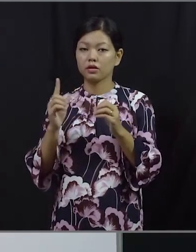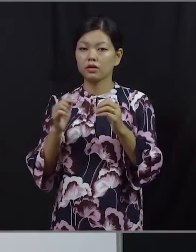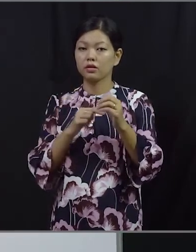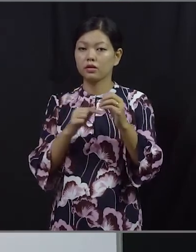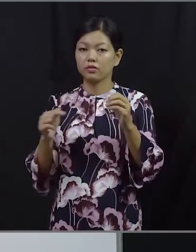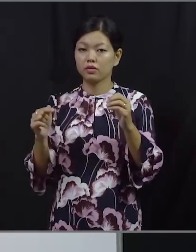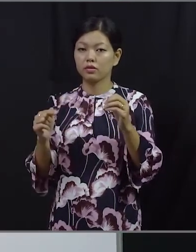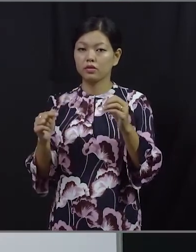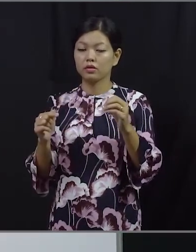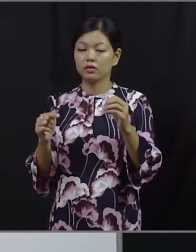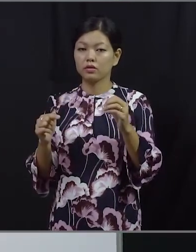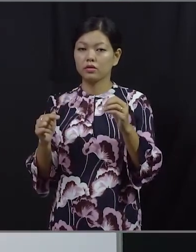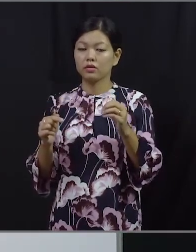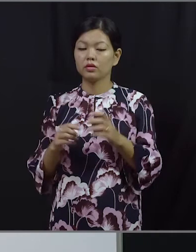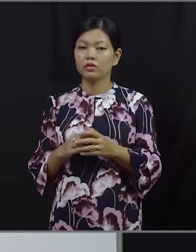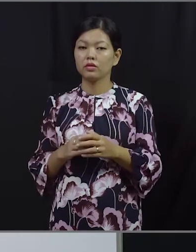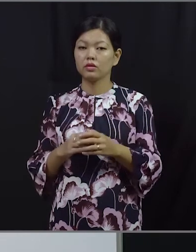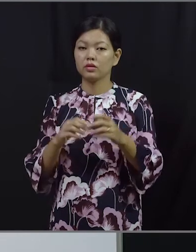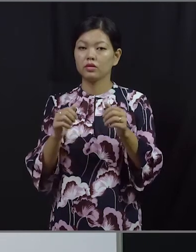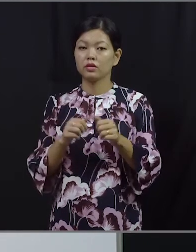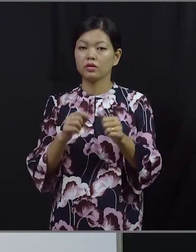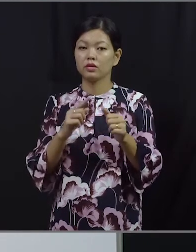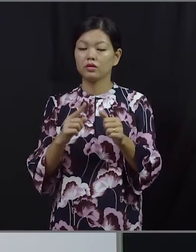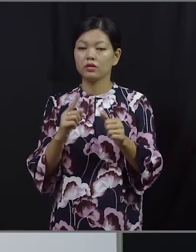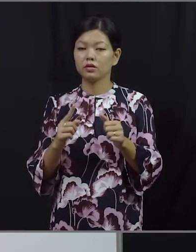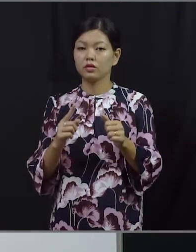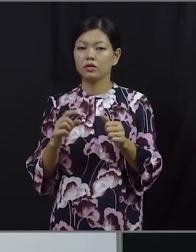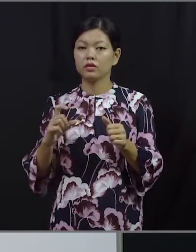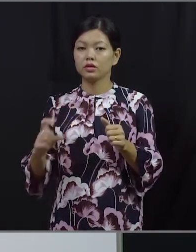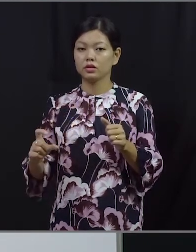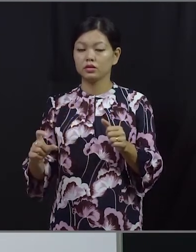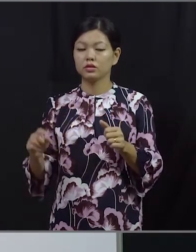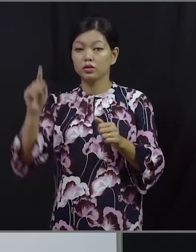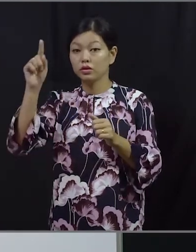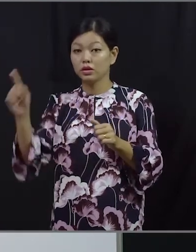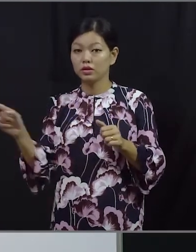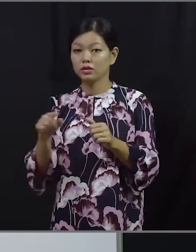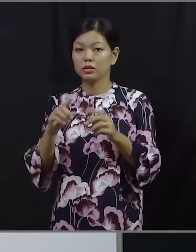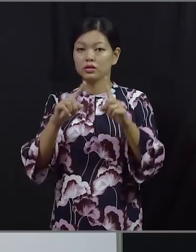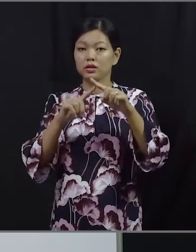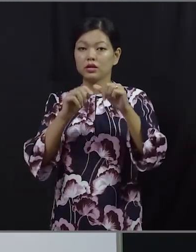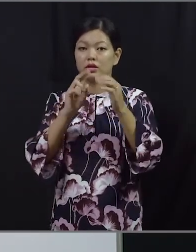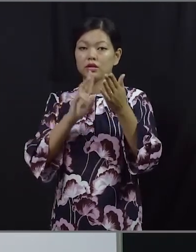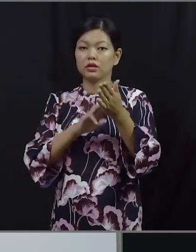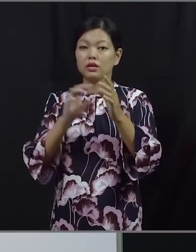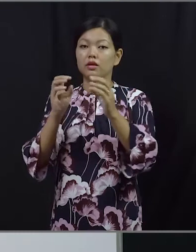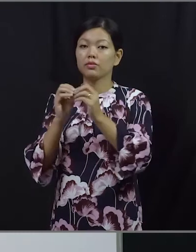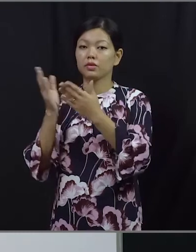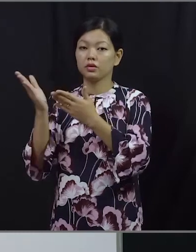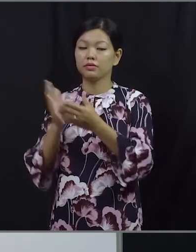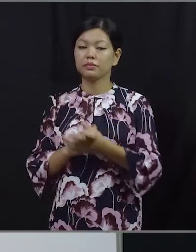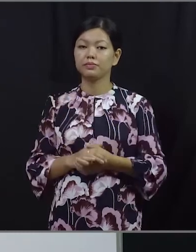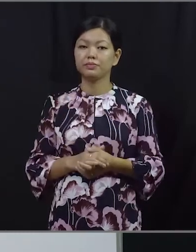by P by B. So this is the base A double dash C. Okay, so as you can see A double dash C, A double dash